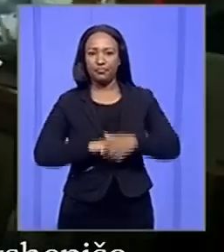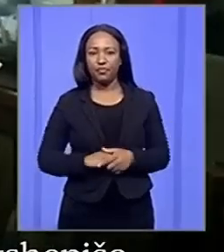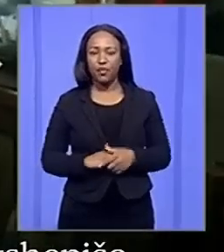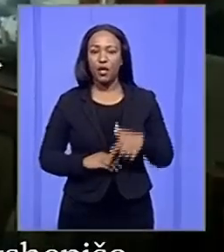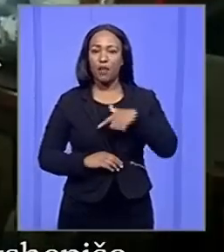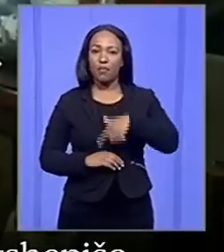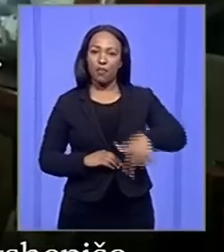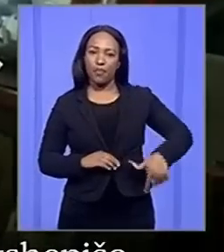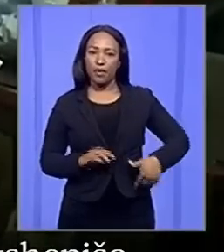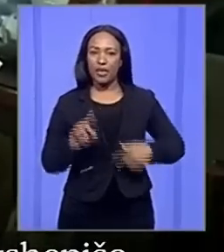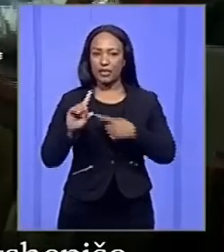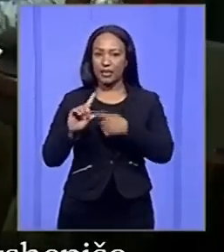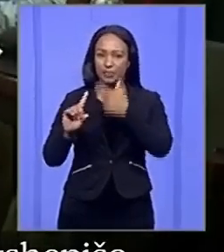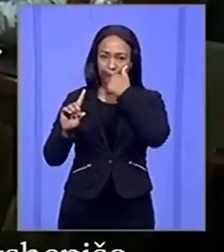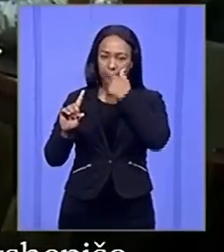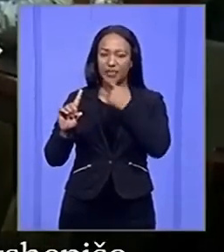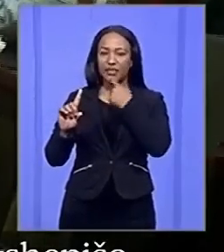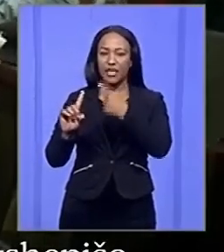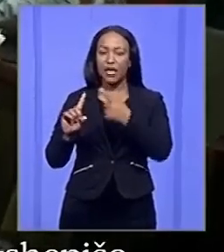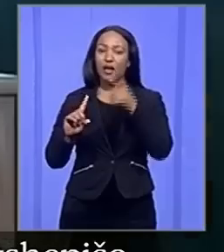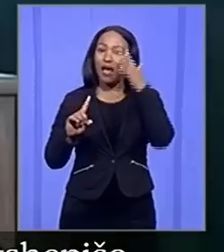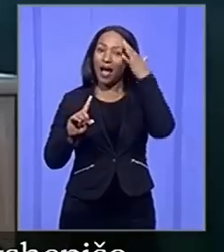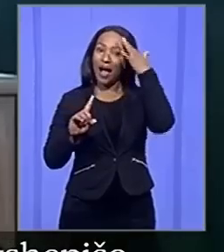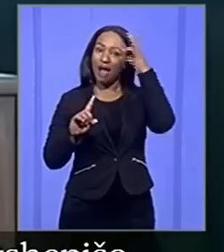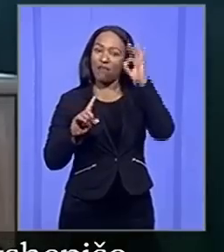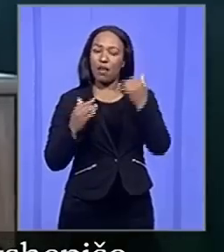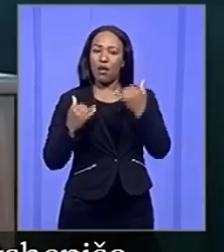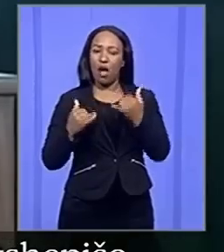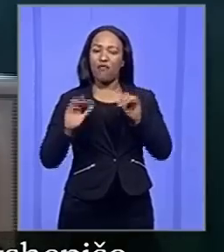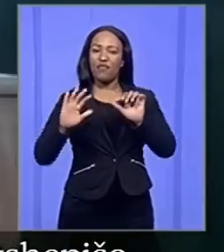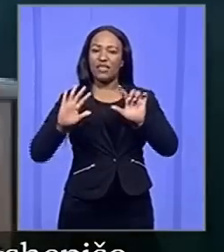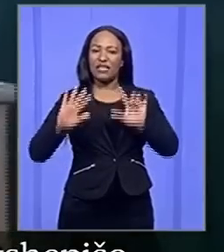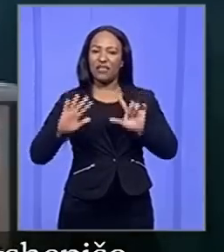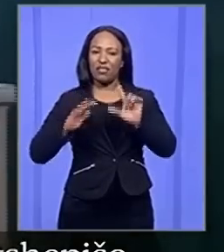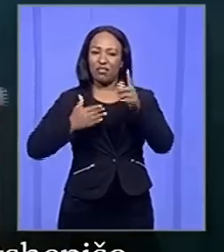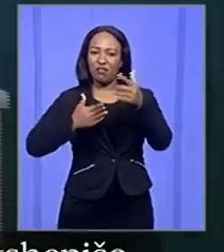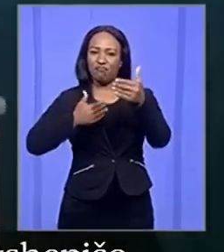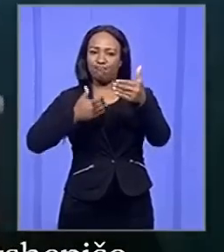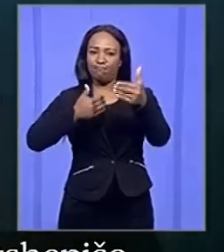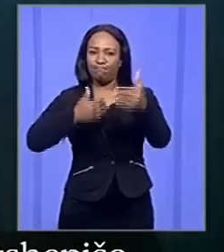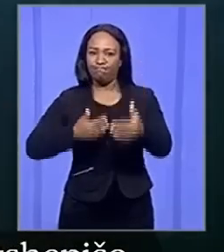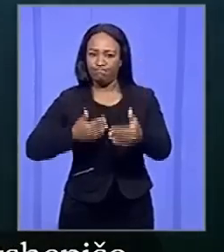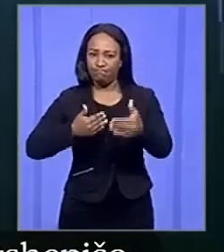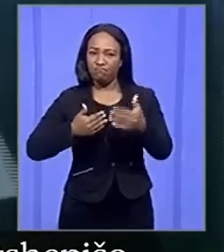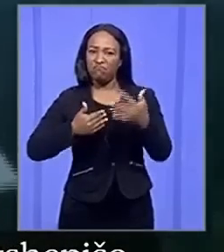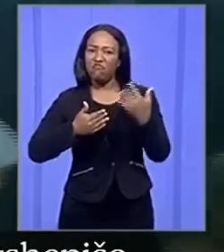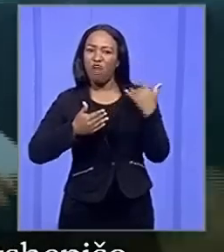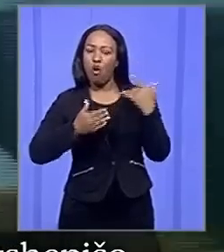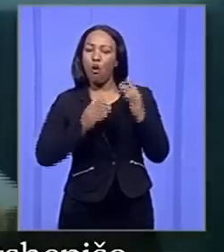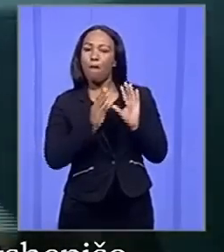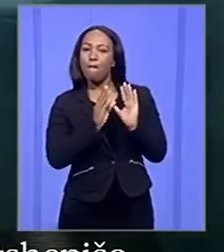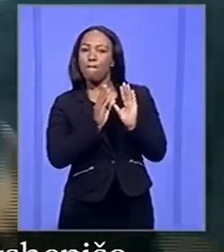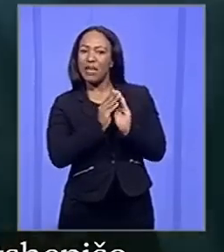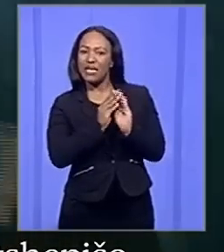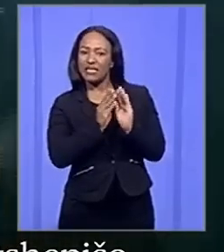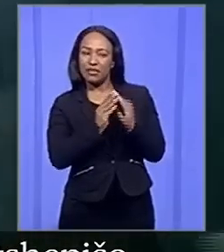Mopresidente Cyril Ramaphosa o re mmuši wa bošupa o ikemišeditše go phethagatša magato a wa tšerwego lekgotleng la kabinete.